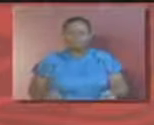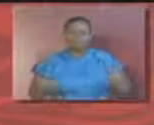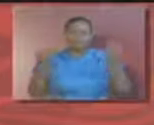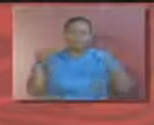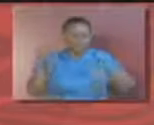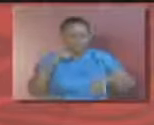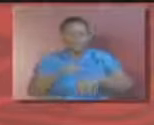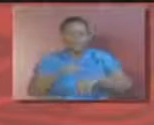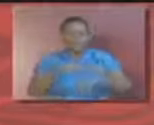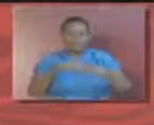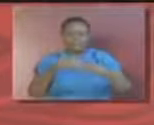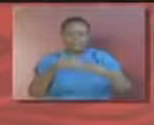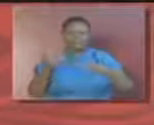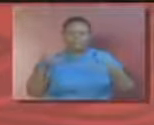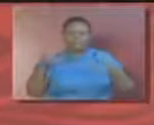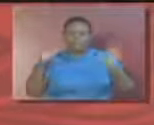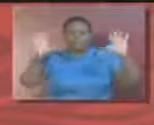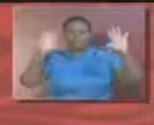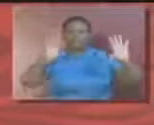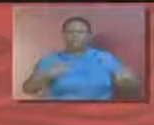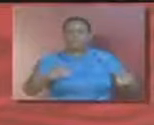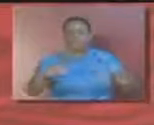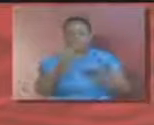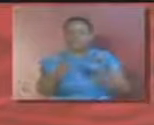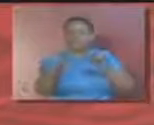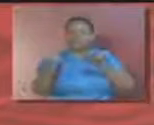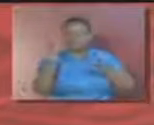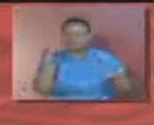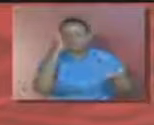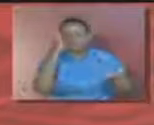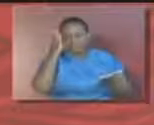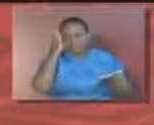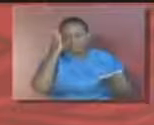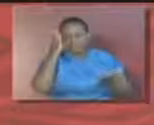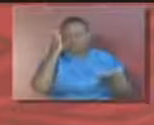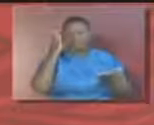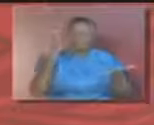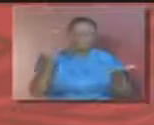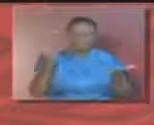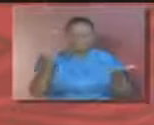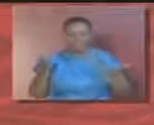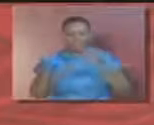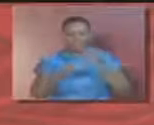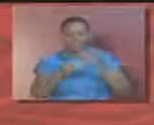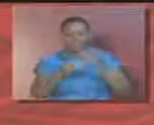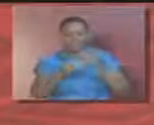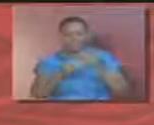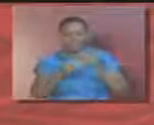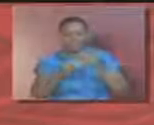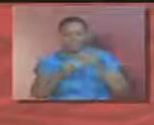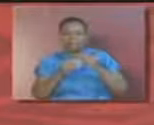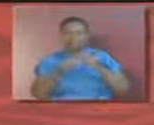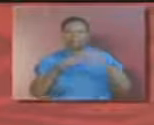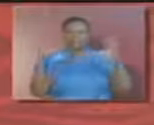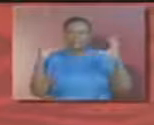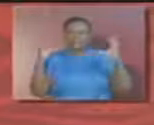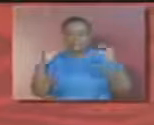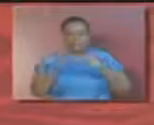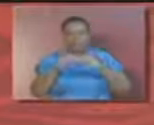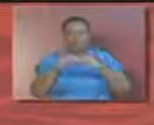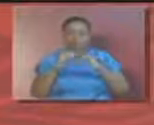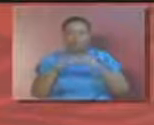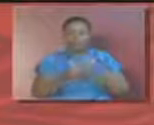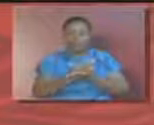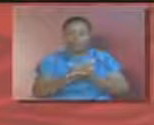per day based on 100 new cases per day. And now, the projections are not a direct